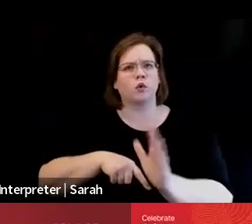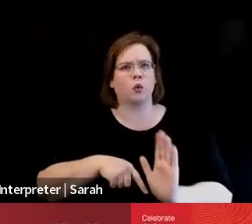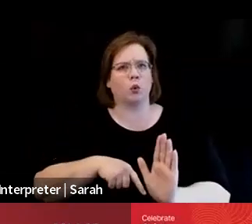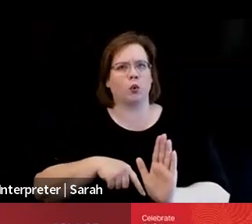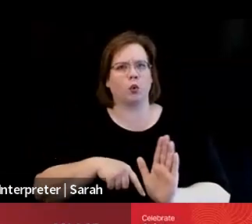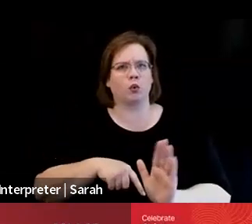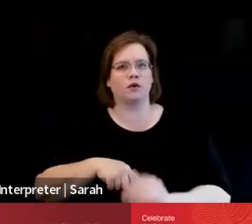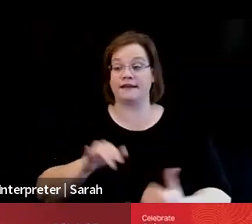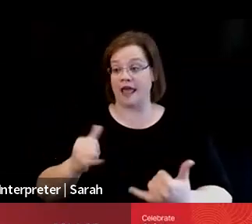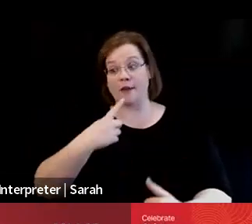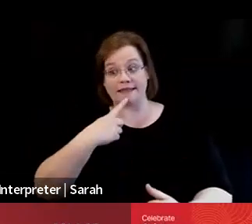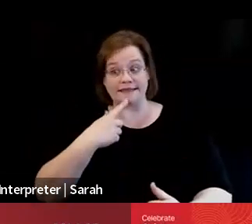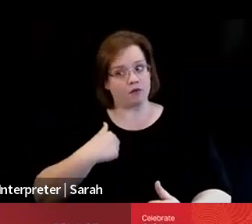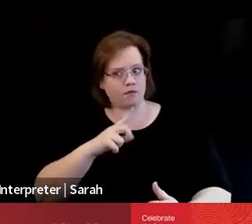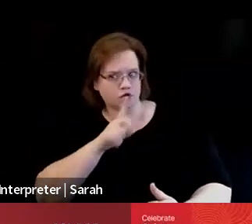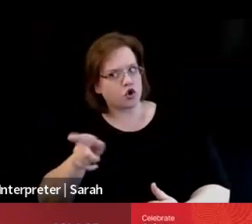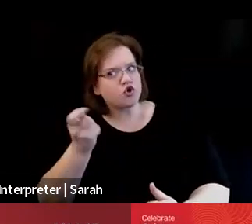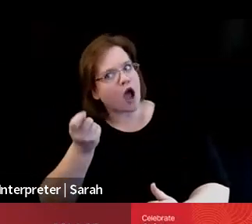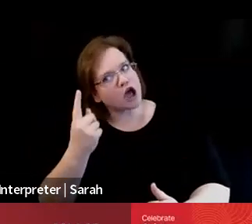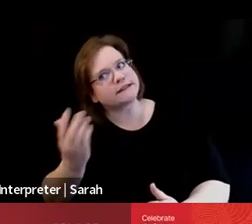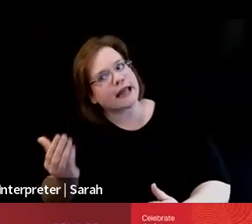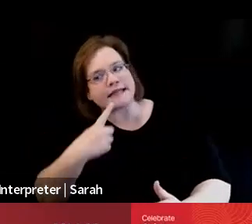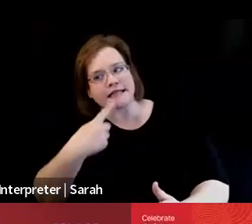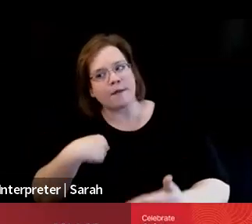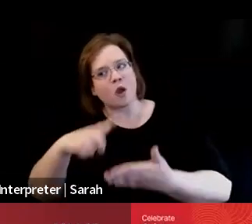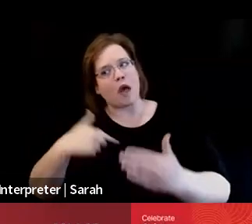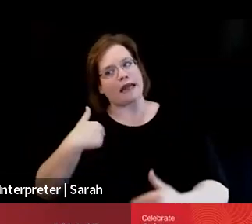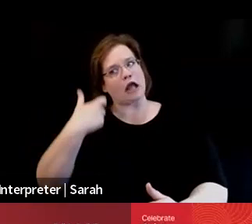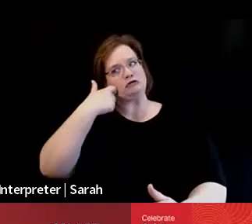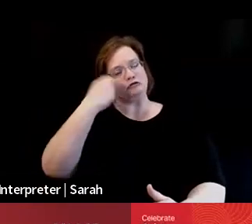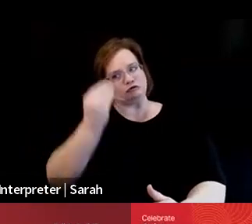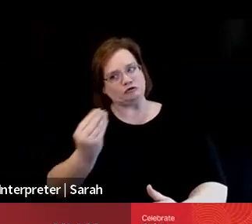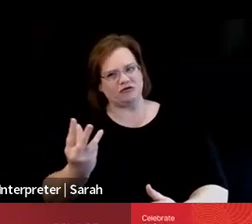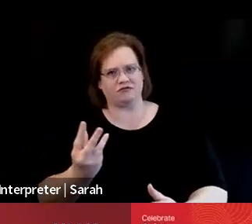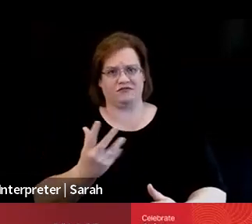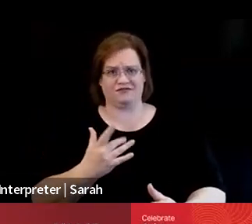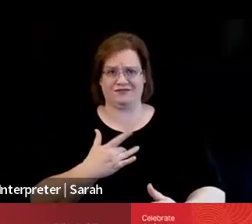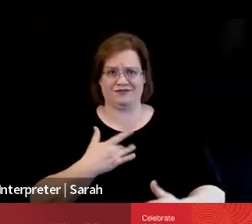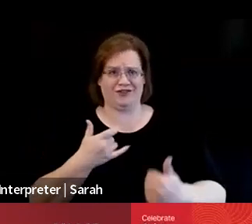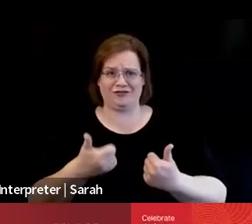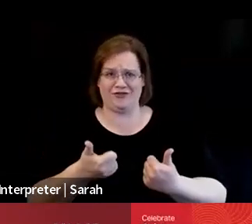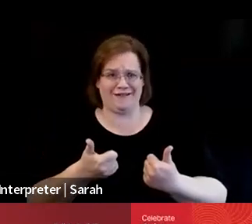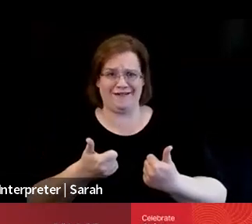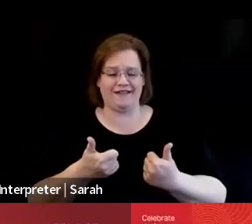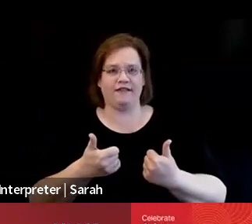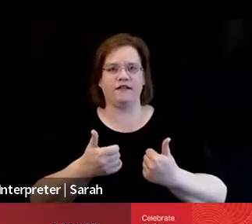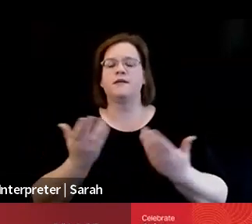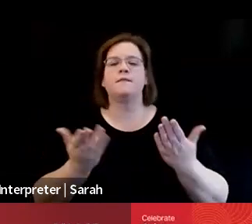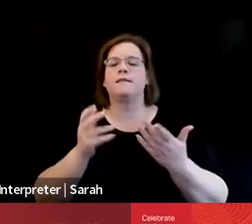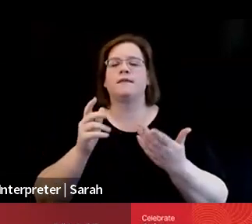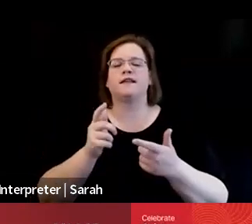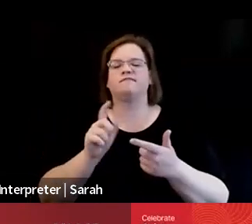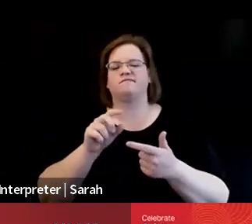to say, now tell me, I want to make sure you understand. So tell me what I just told you. That doesn't feel awesome. So you might say instead something